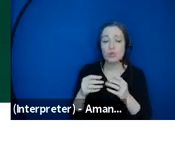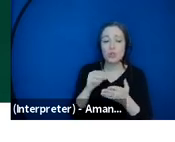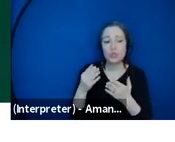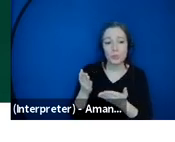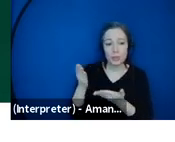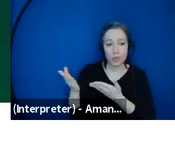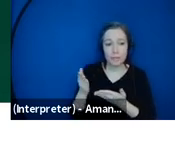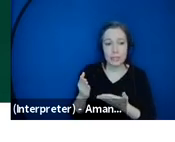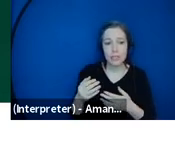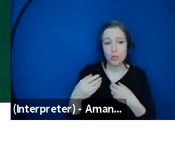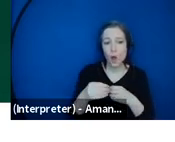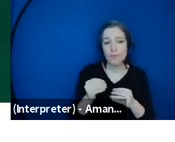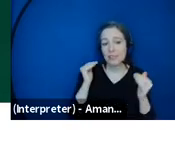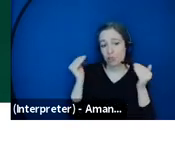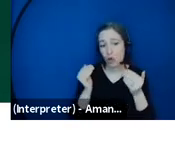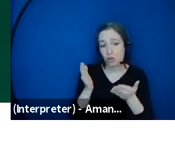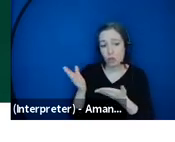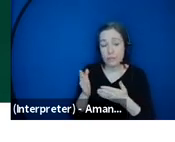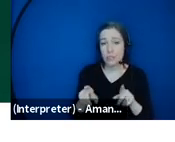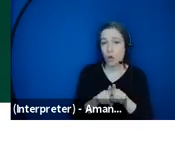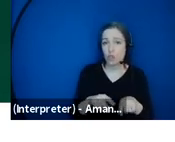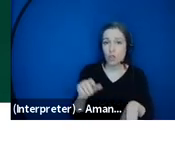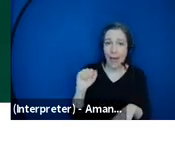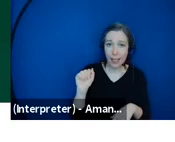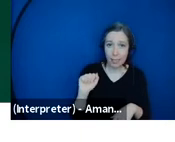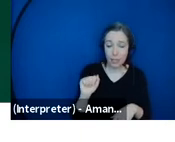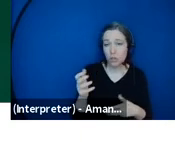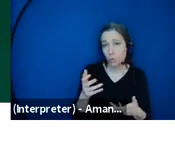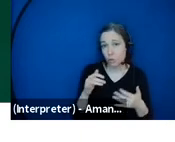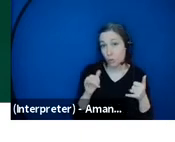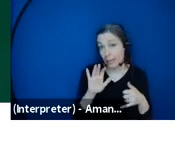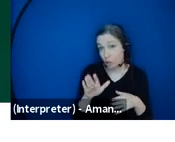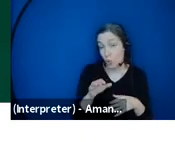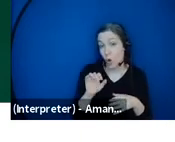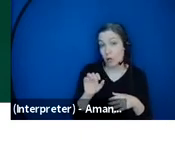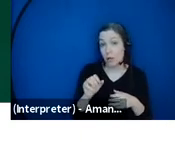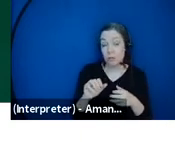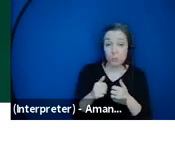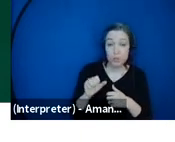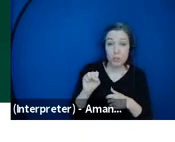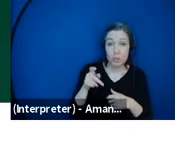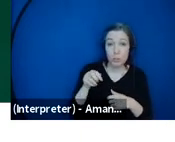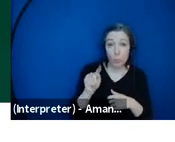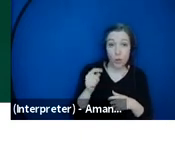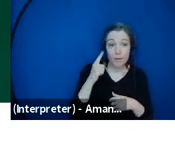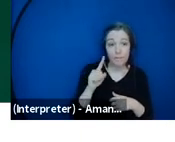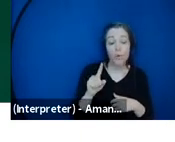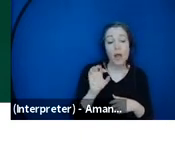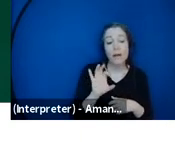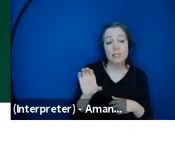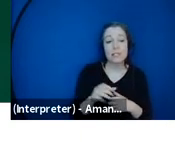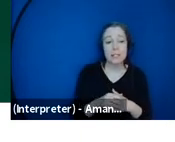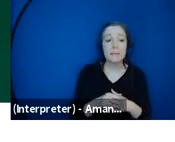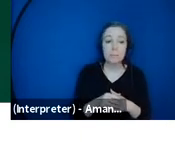In addition to that, if you're an athlete and you're interested in playing your sport for FCC, there are athletic scholarships available as well. And you would want